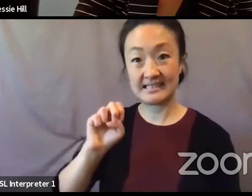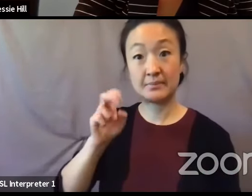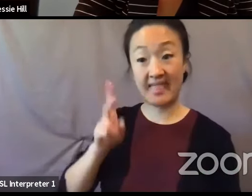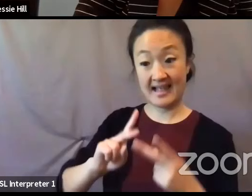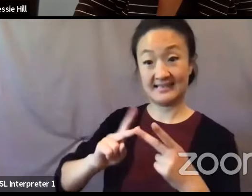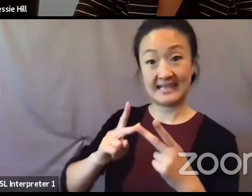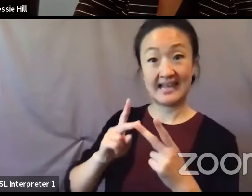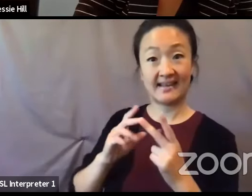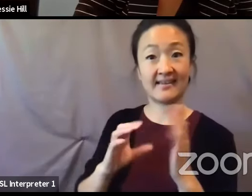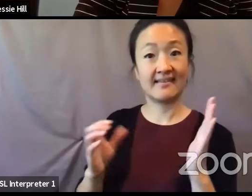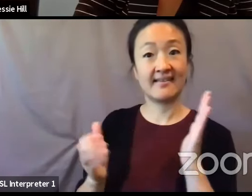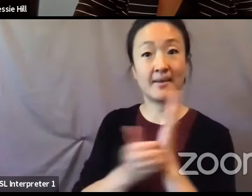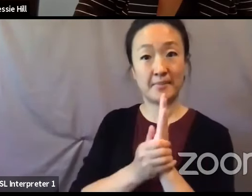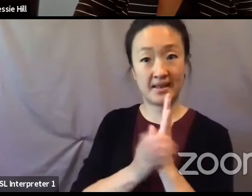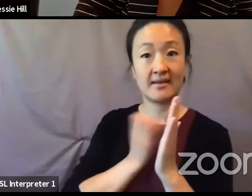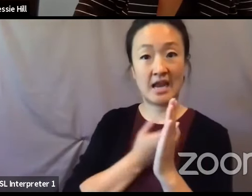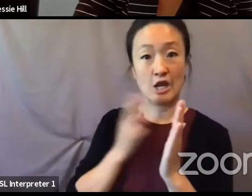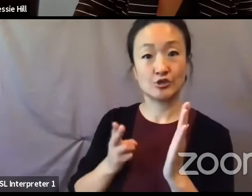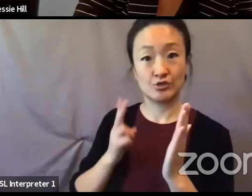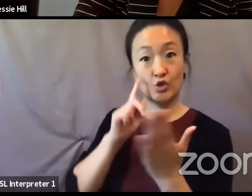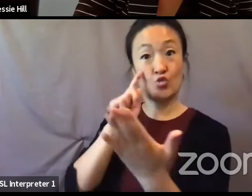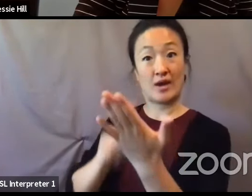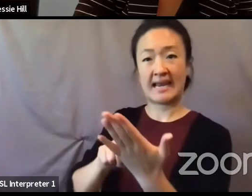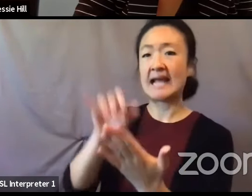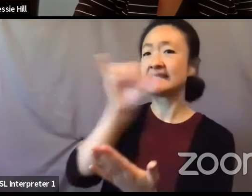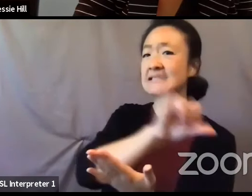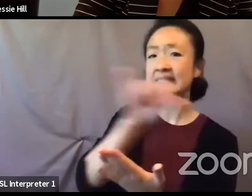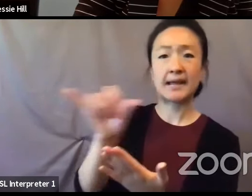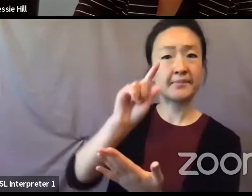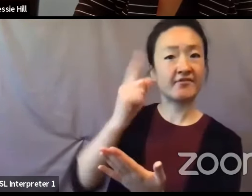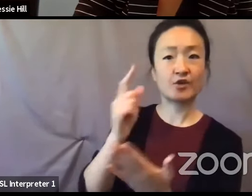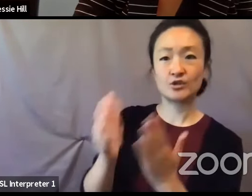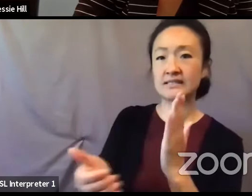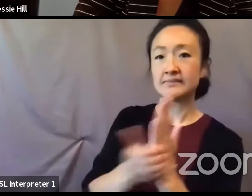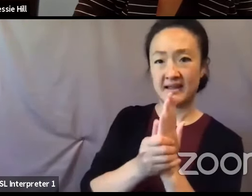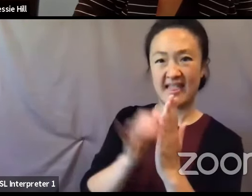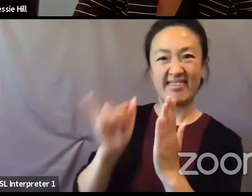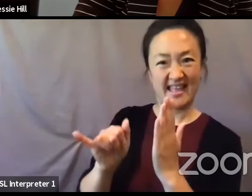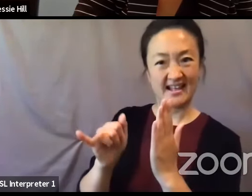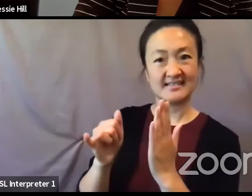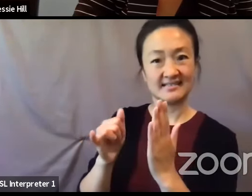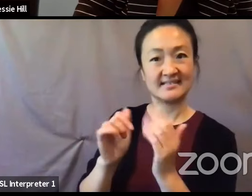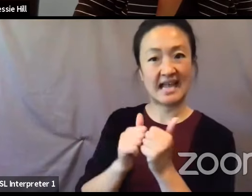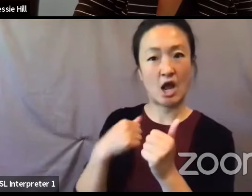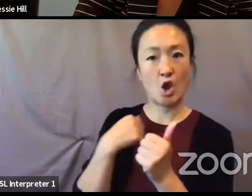recognized as, like the First Amendment, one way